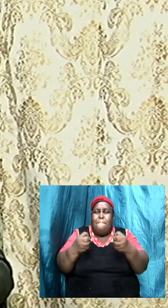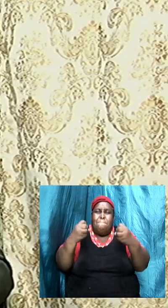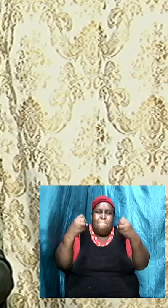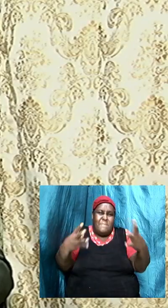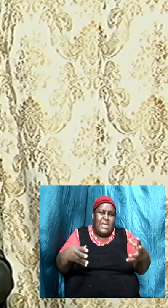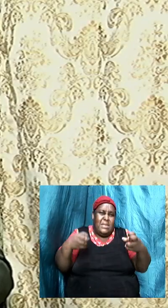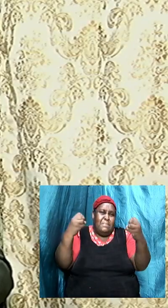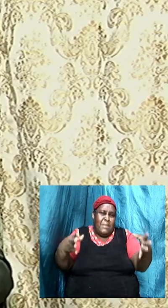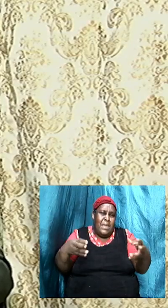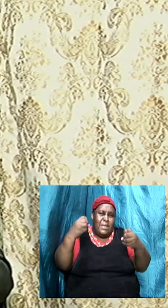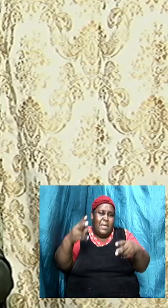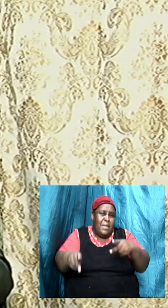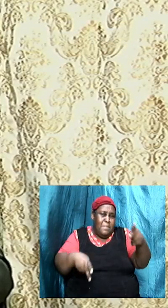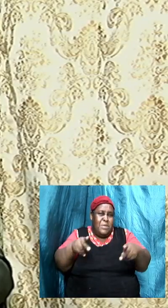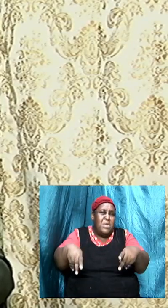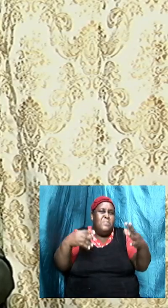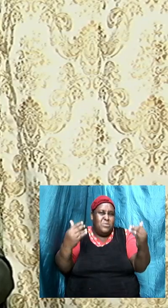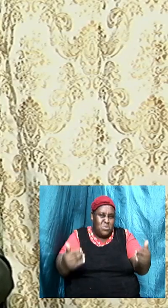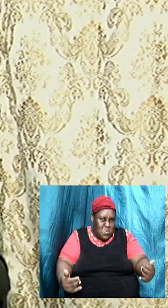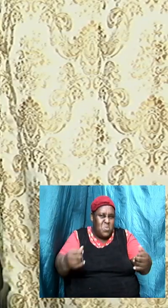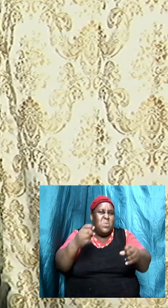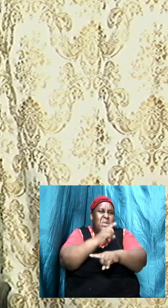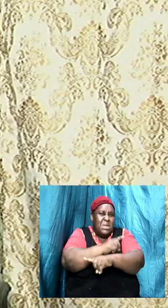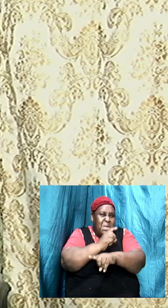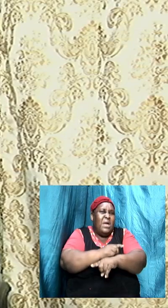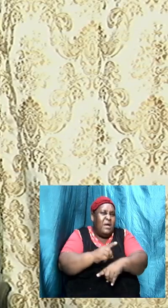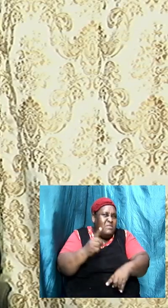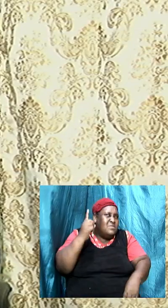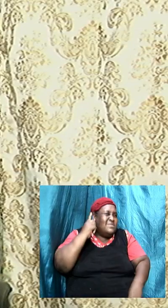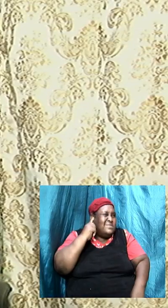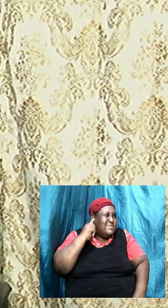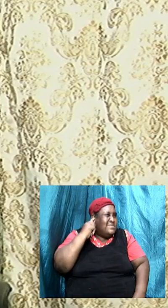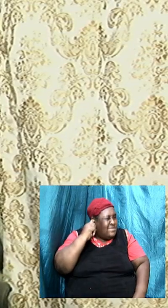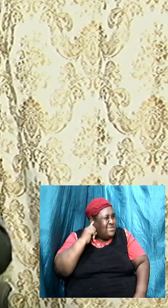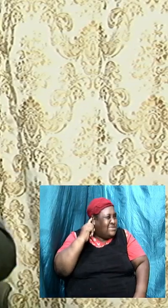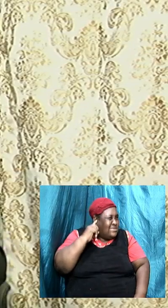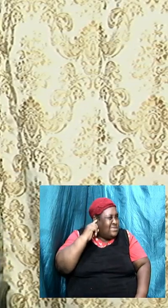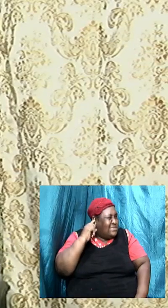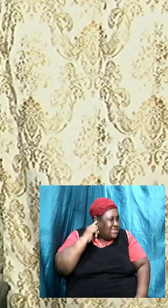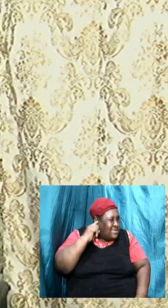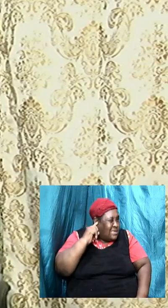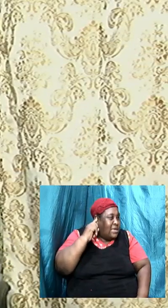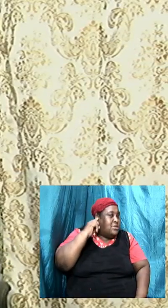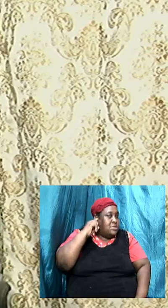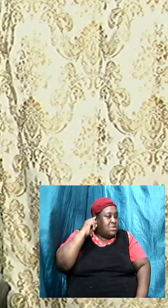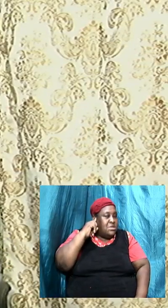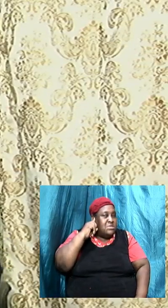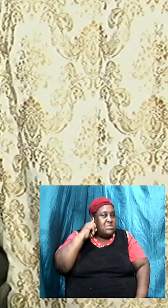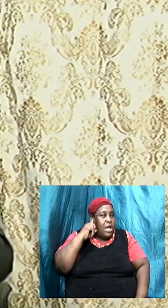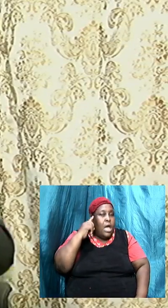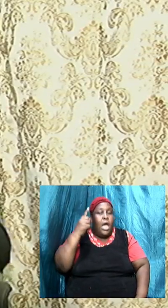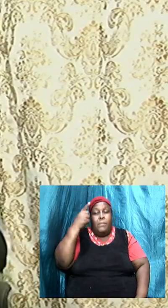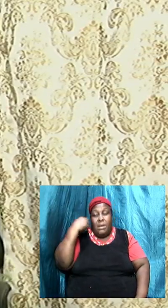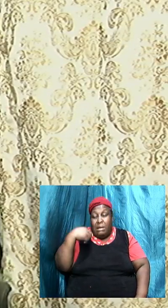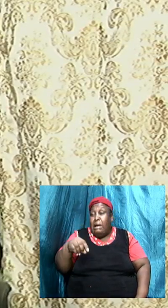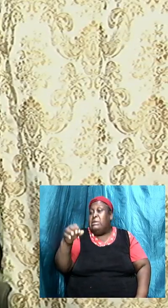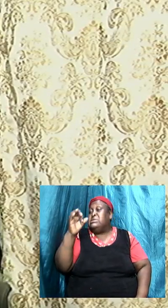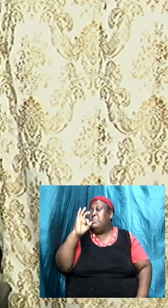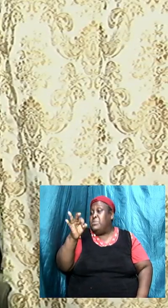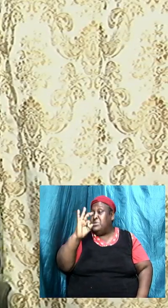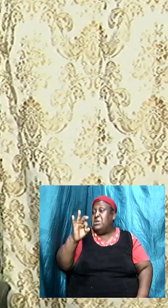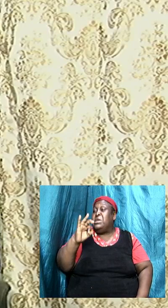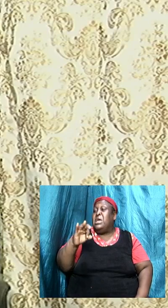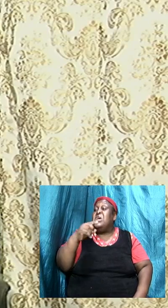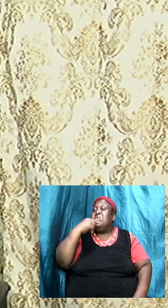itching ears. And because the preacher is telling you that you can do certain things, and because he's telling you that you can wear certain